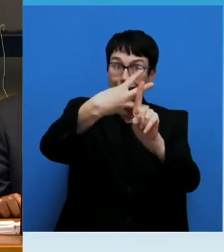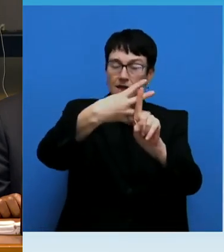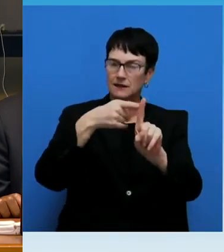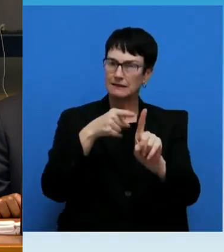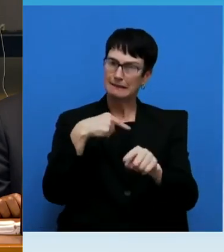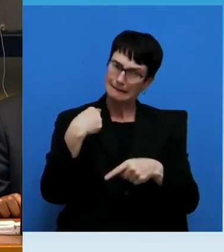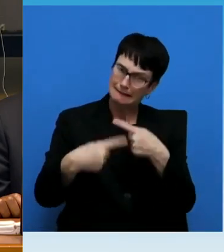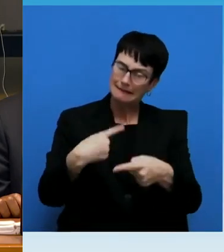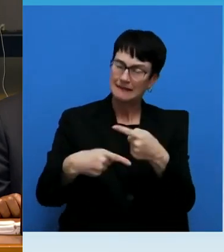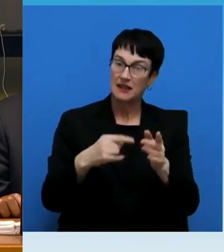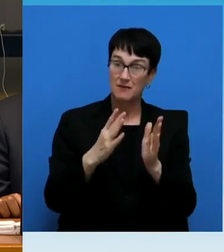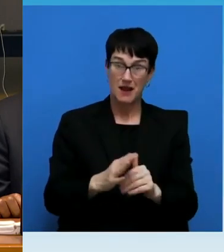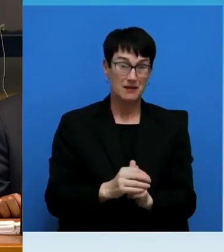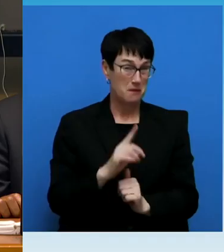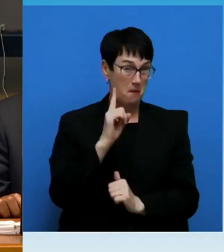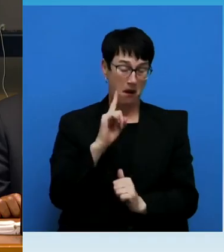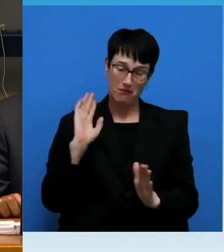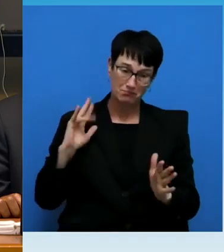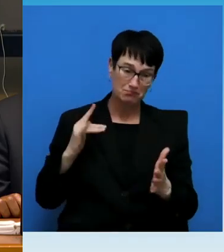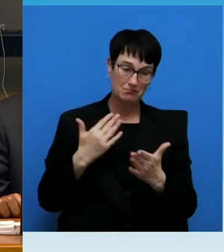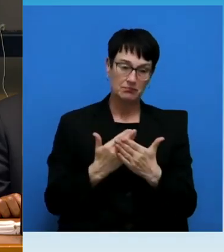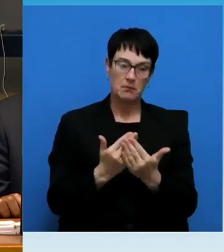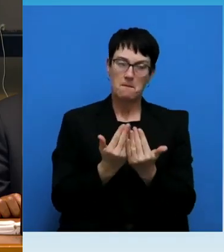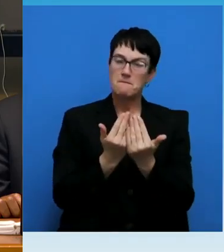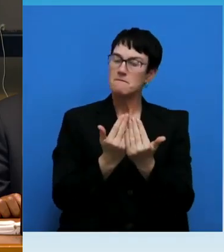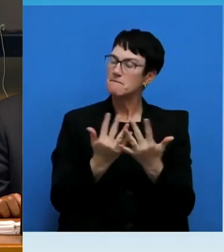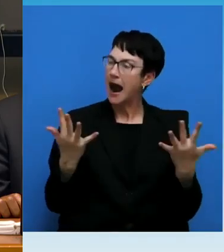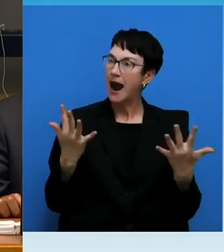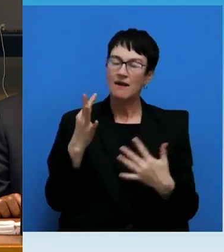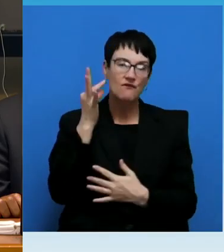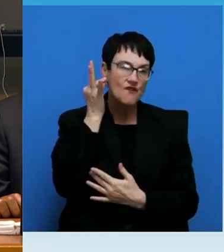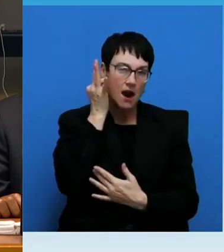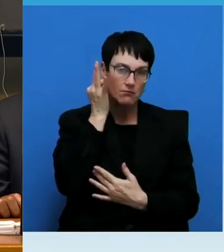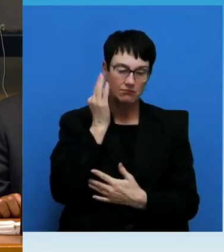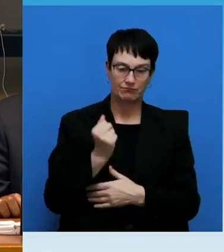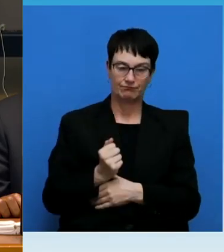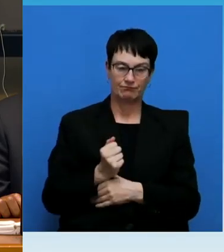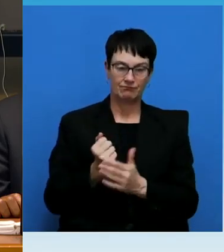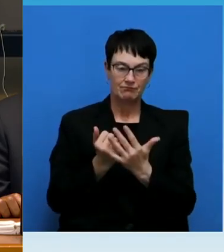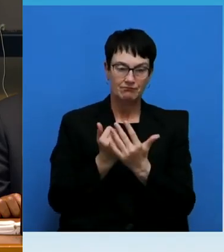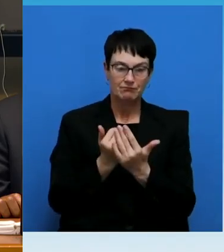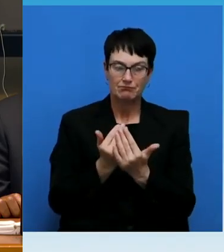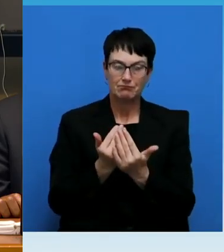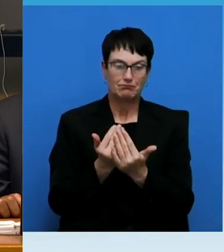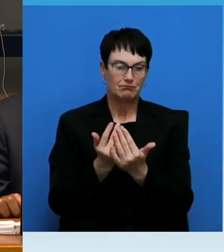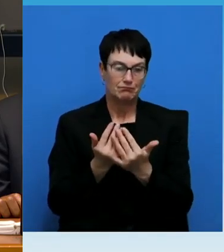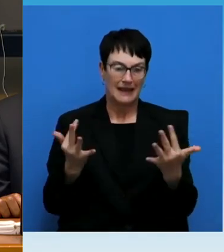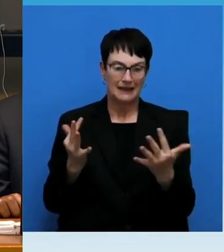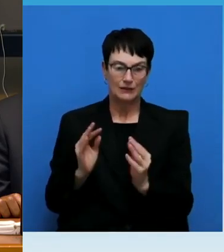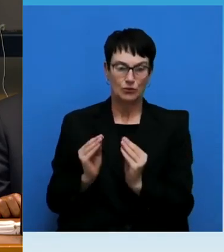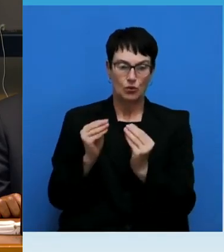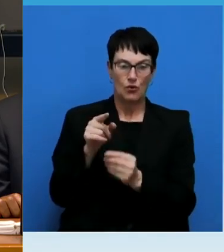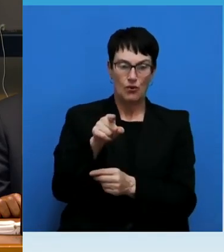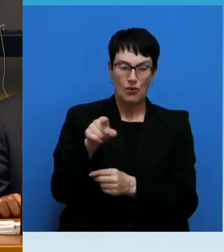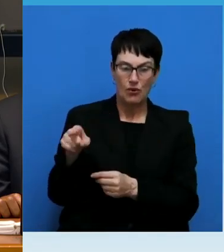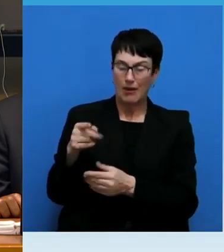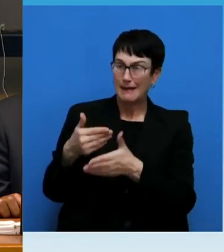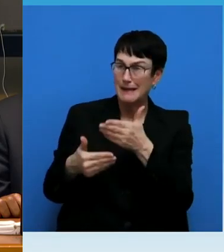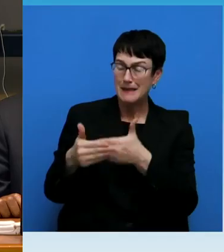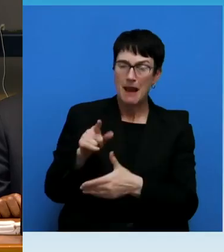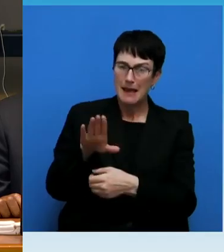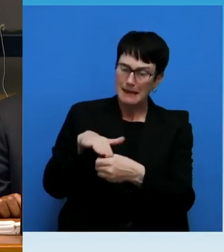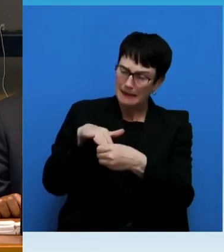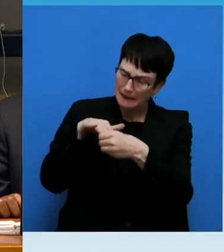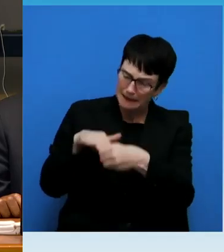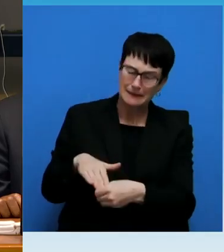faced intersecting forms of discrimination, navigating structural barriers, deeply rooted stigma,